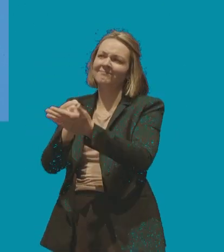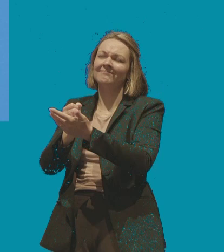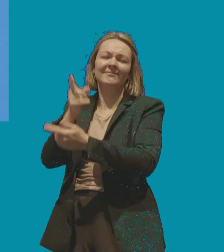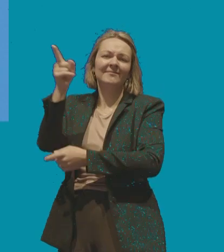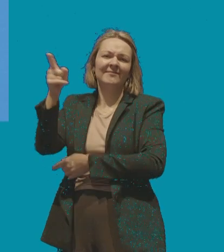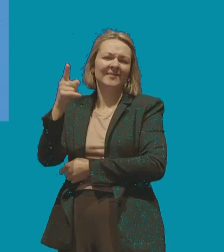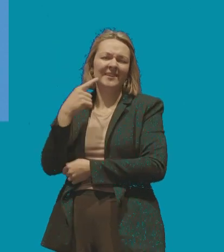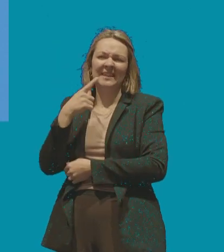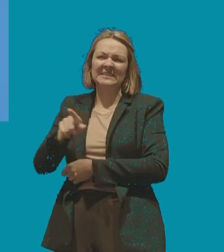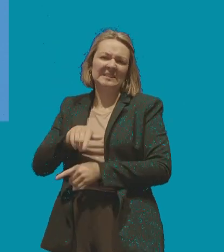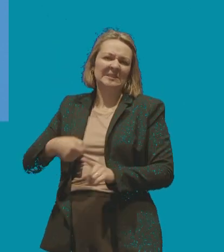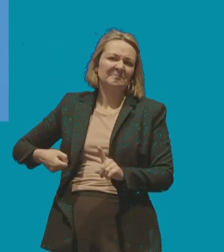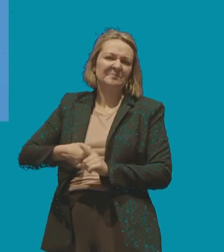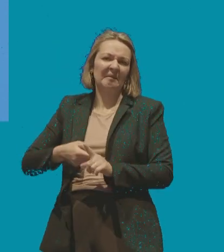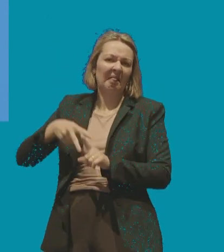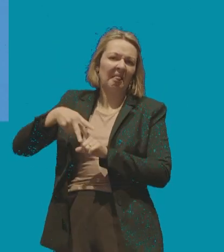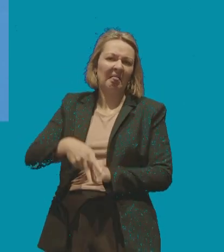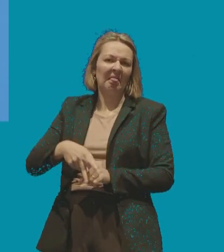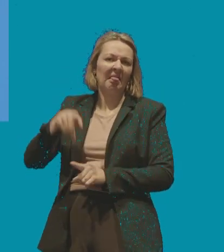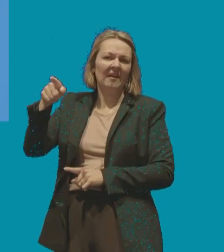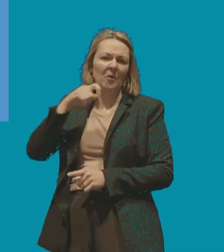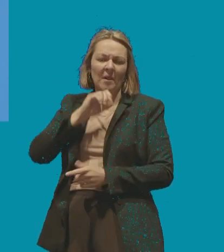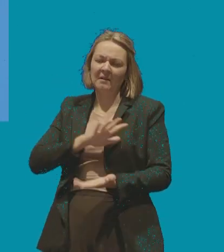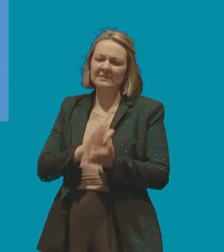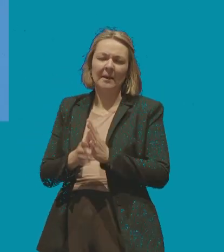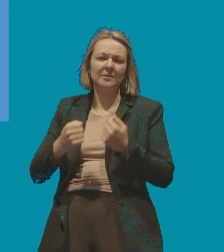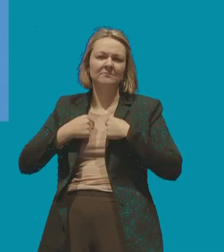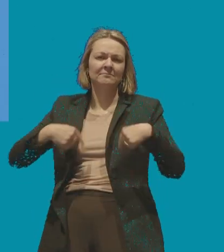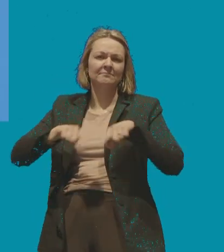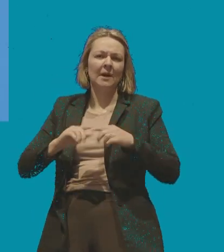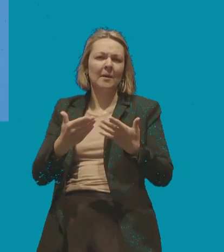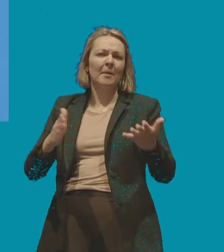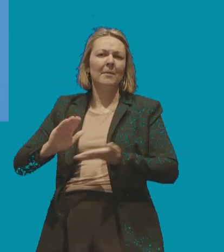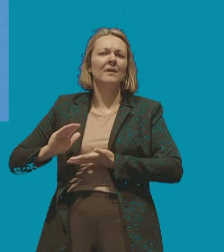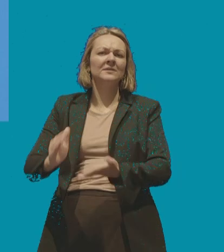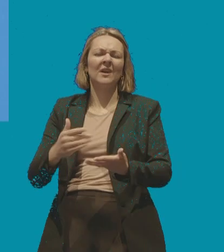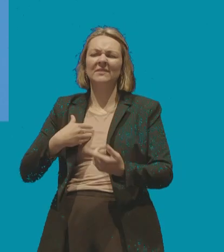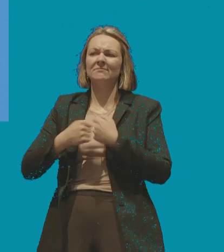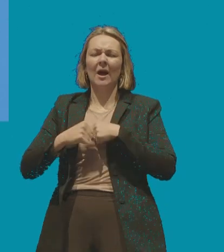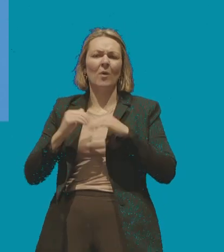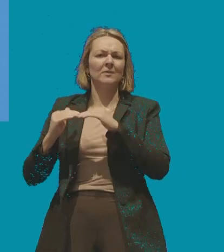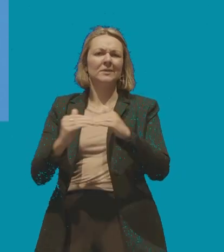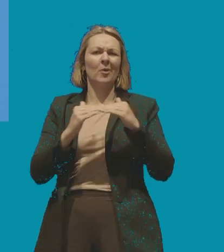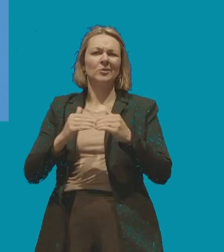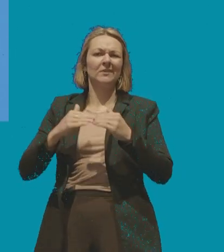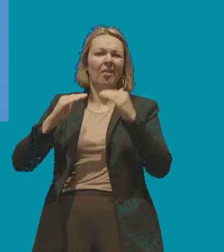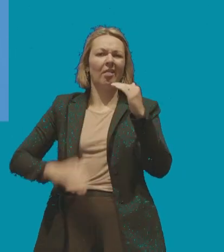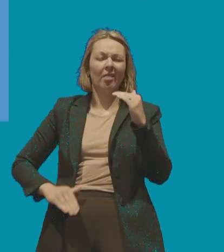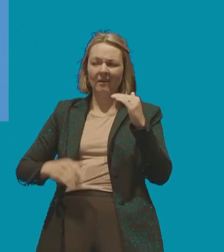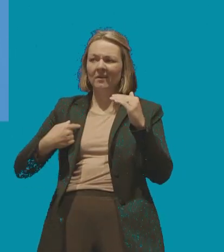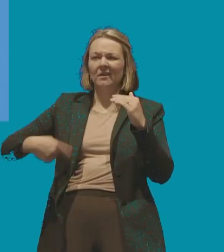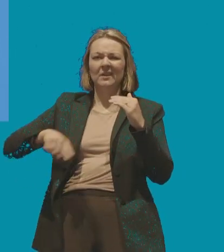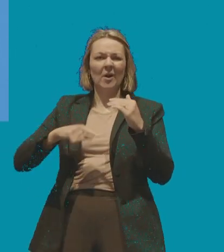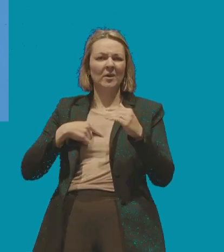the envelope proposals that will damage our public services, undermine our democracy and do nothing at all for our